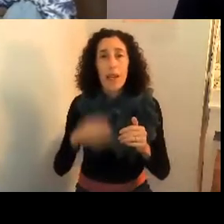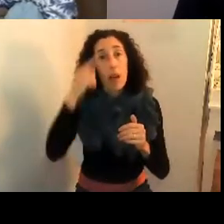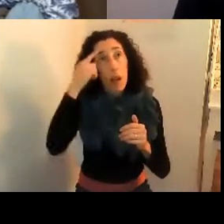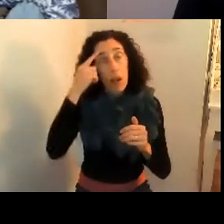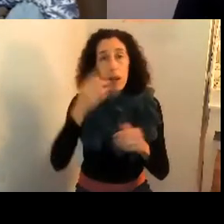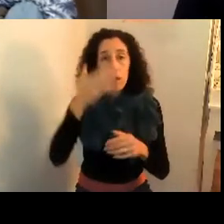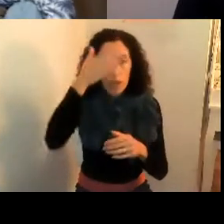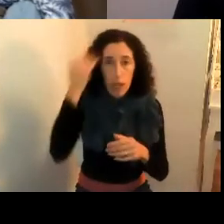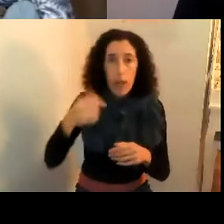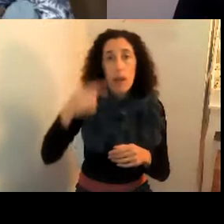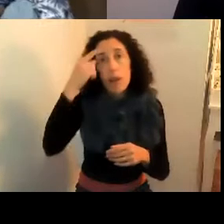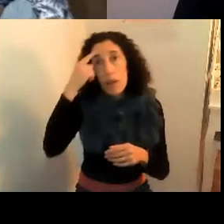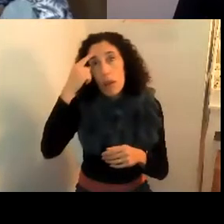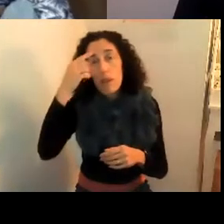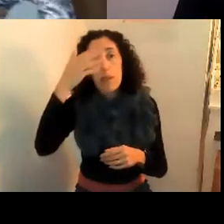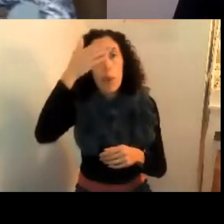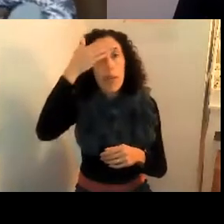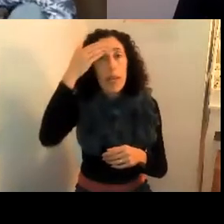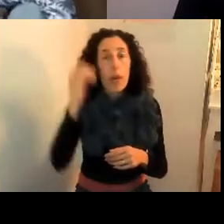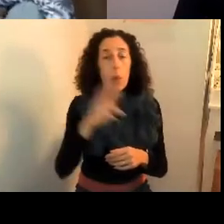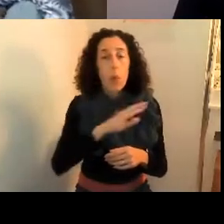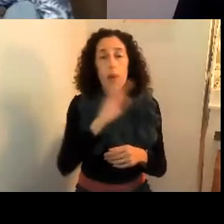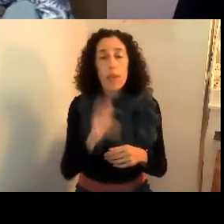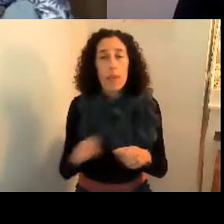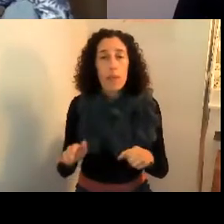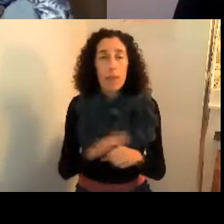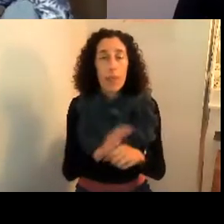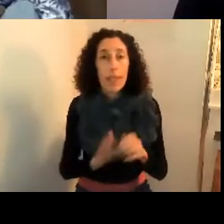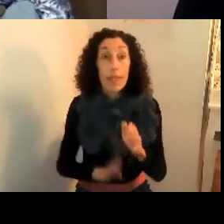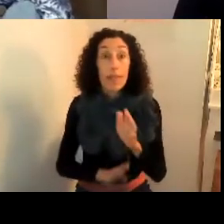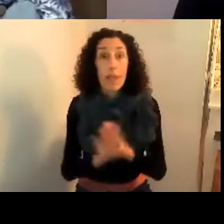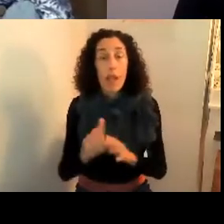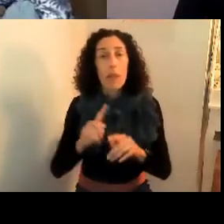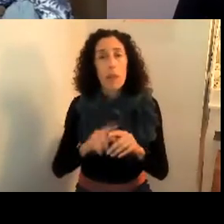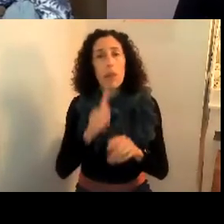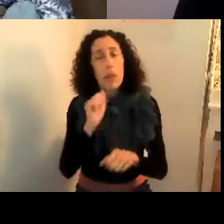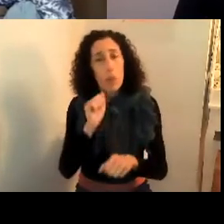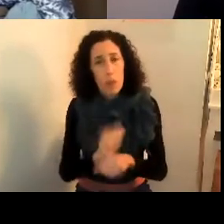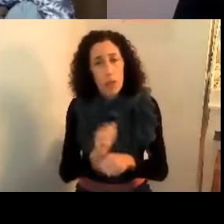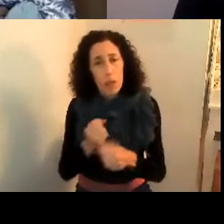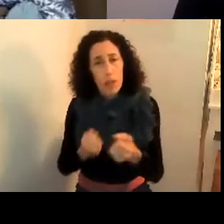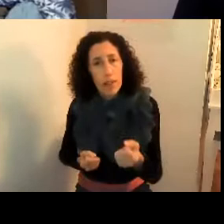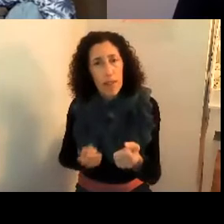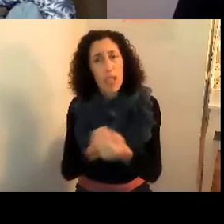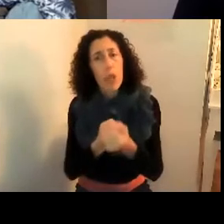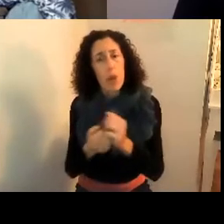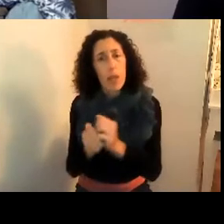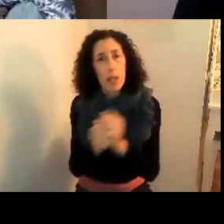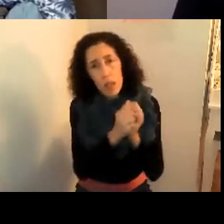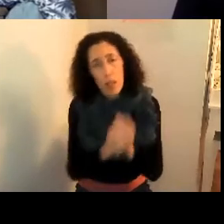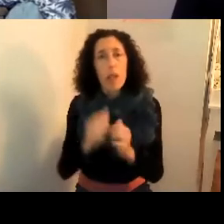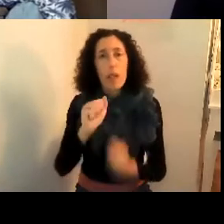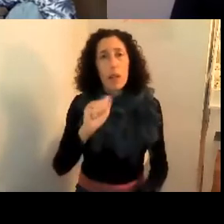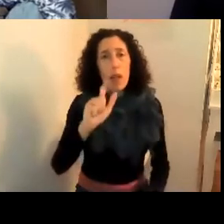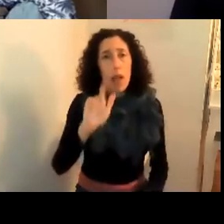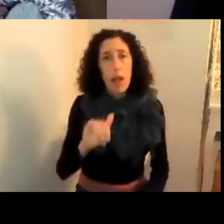a long-lasting, sustainable act of solidarity and allyship. I think also there's a lot of people